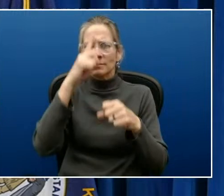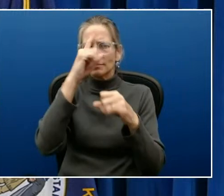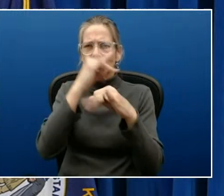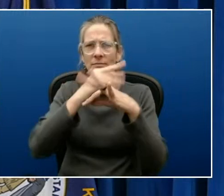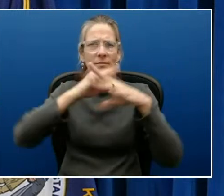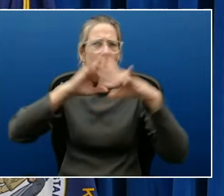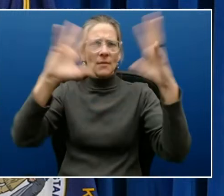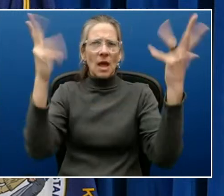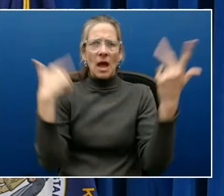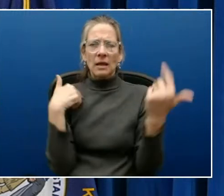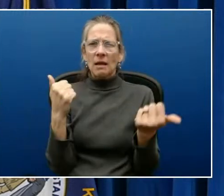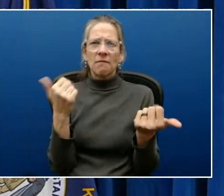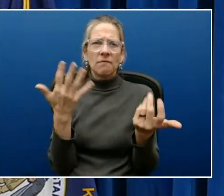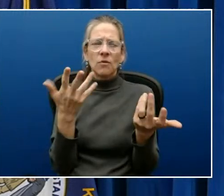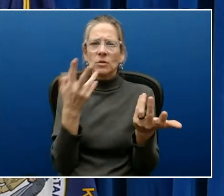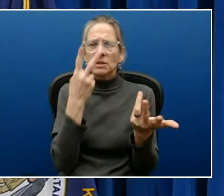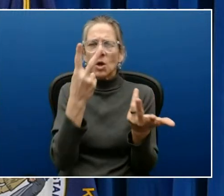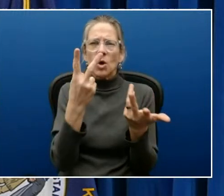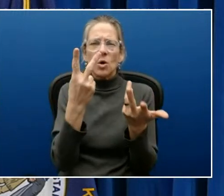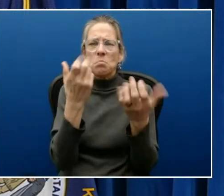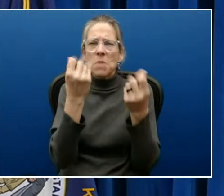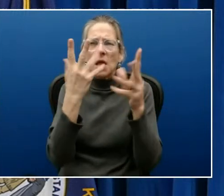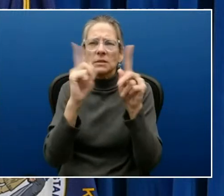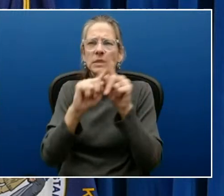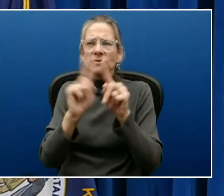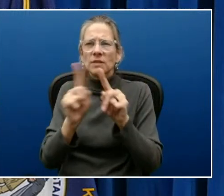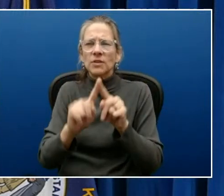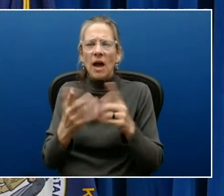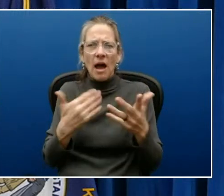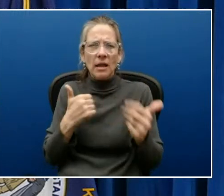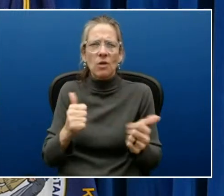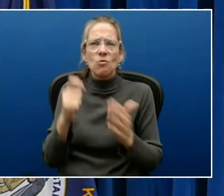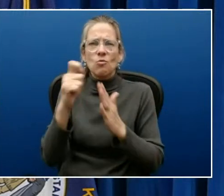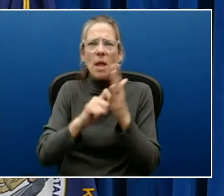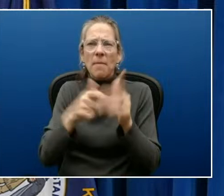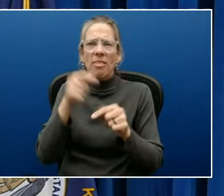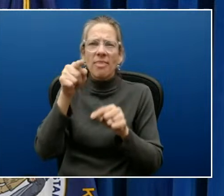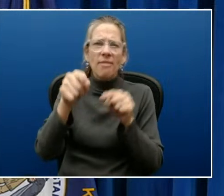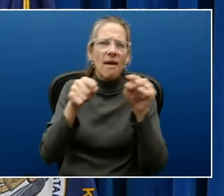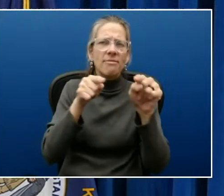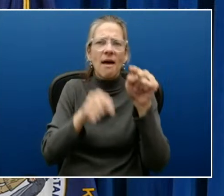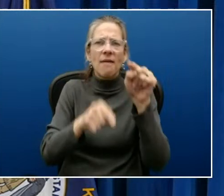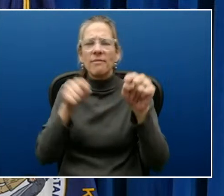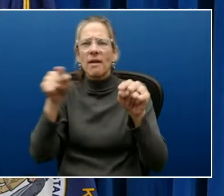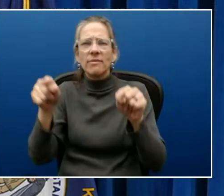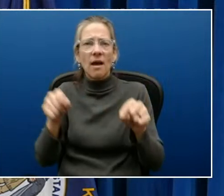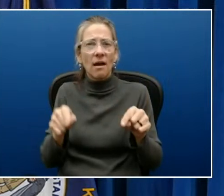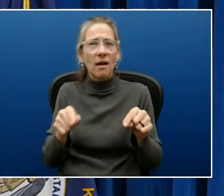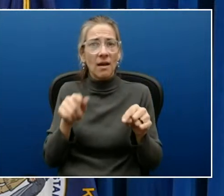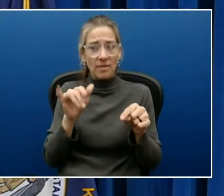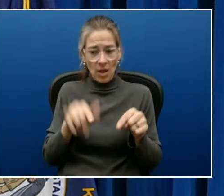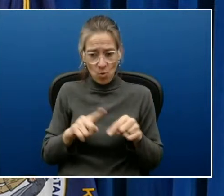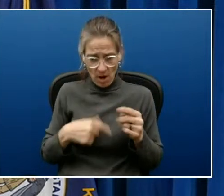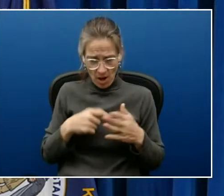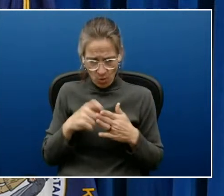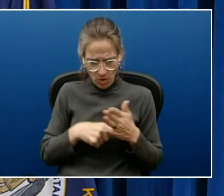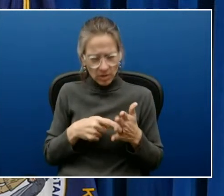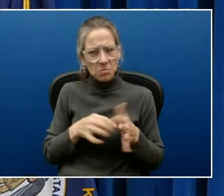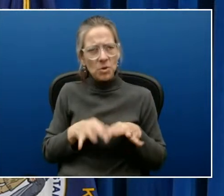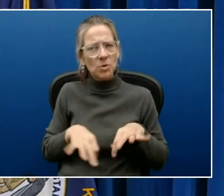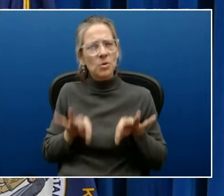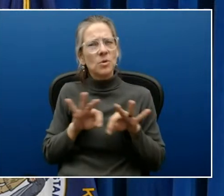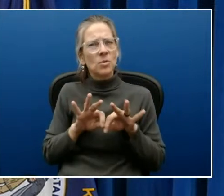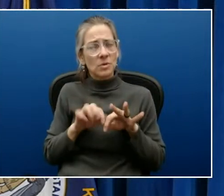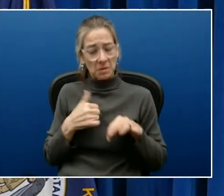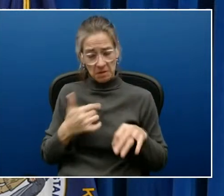whole world of things that I can write about, and those subjects are meaningful. I believe that when